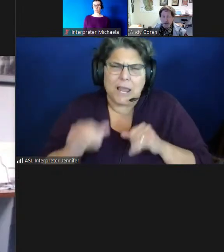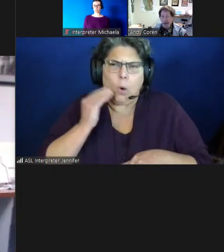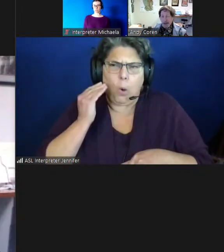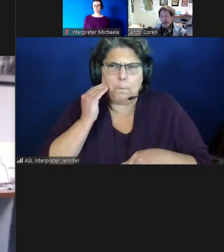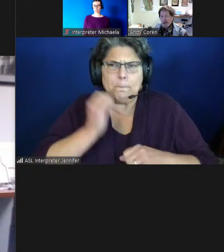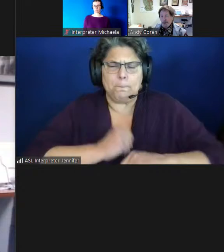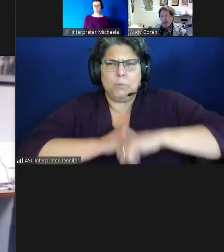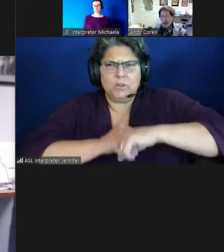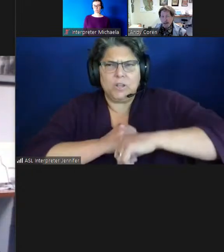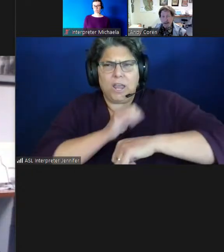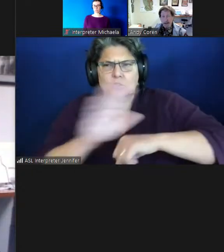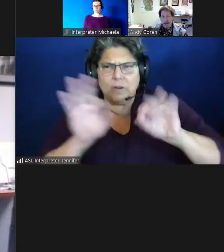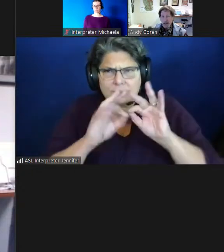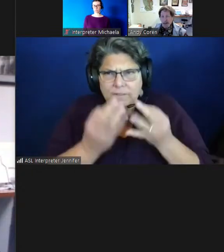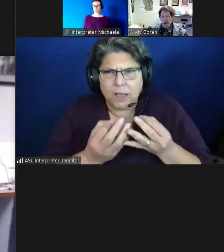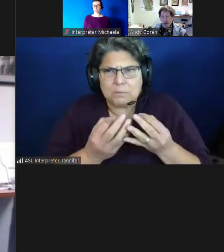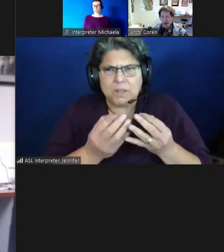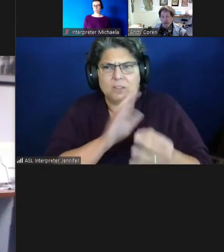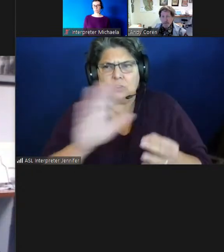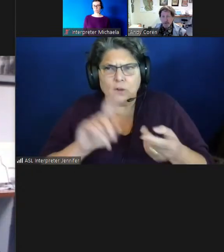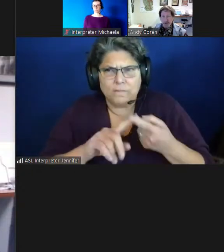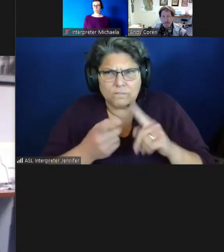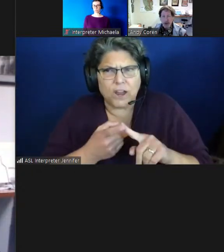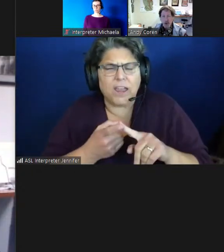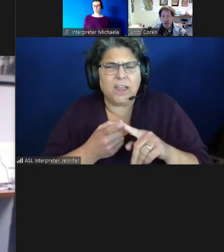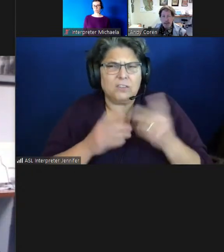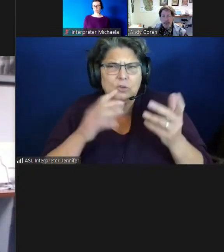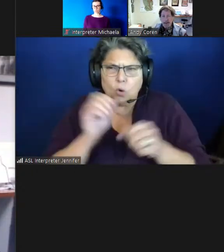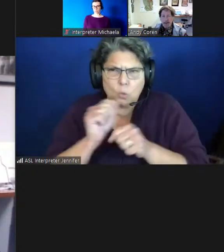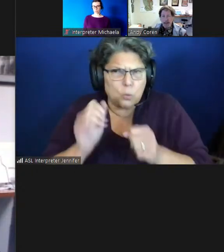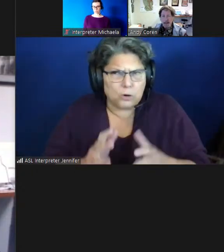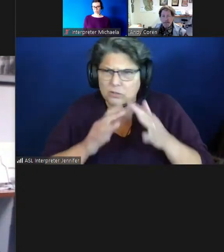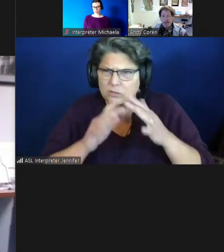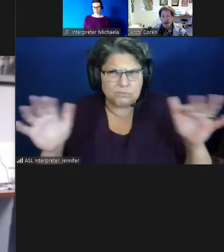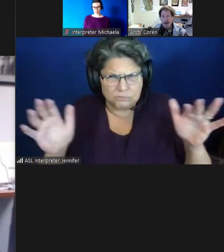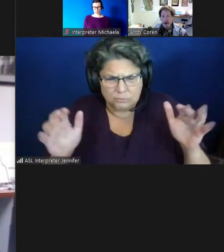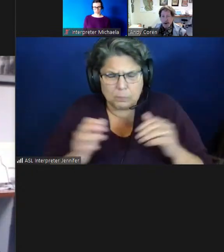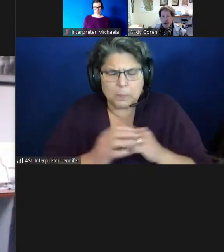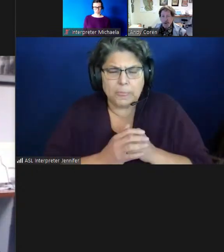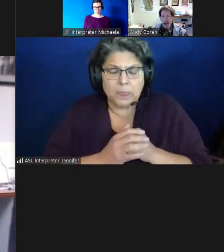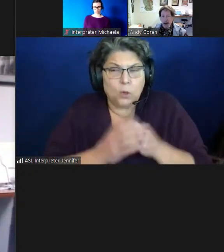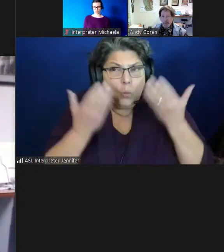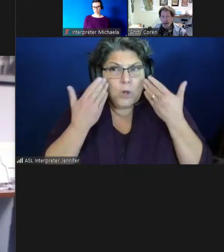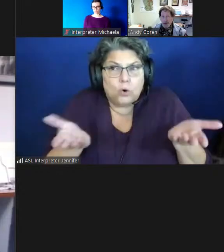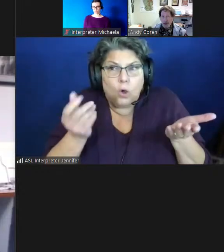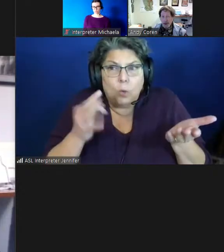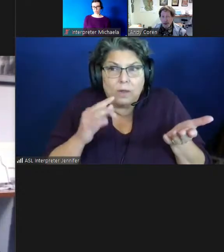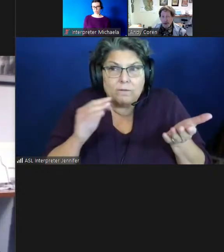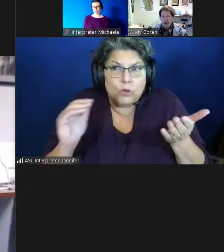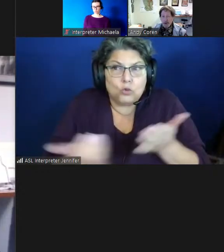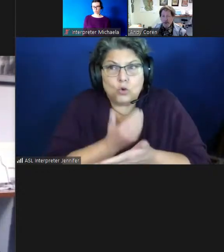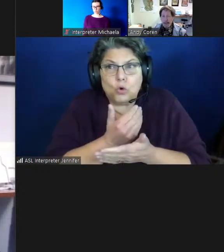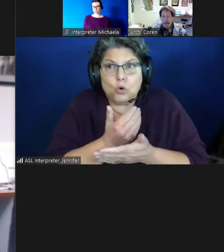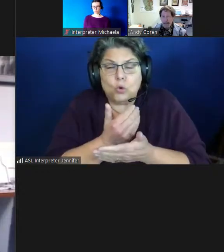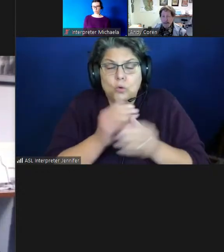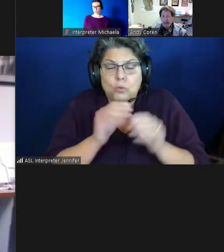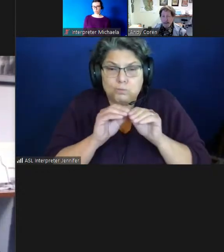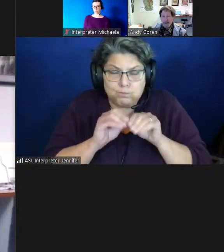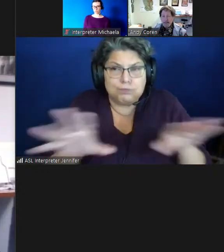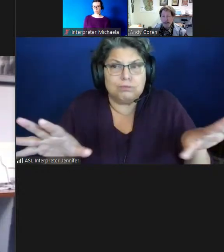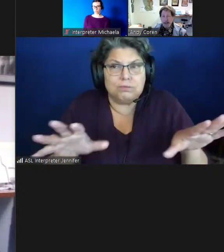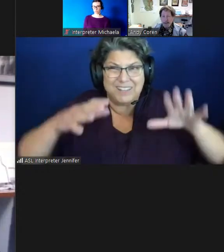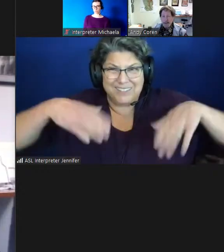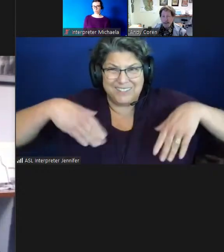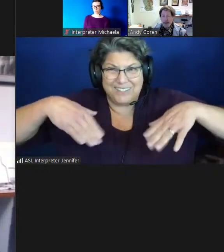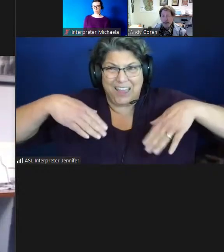and your acquaintances and so on and so forth. We can't tell if there are new outbreaks or clusters quite yet. It